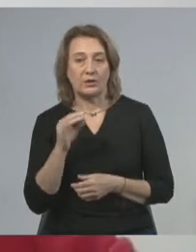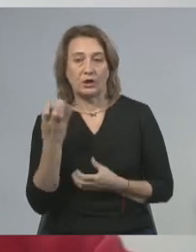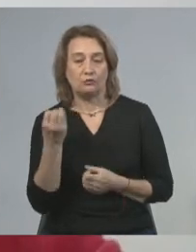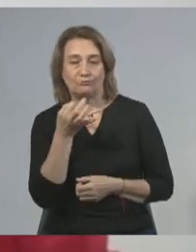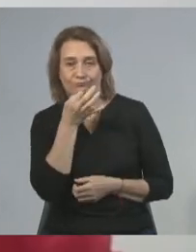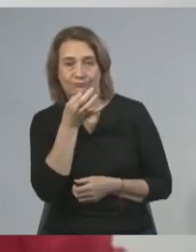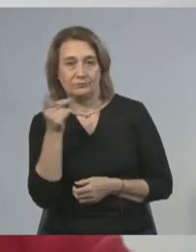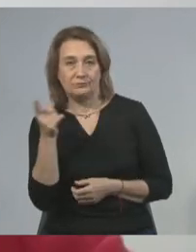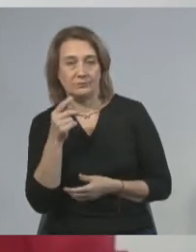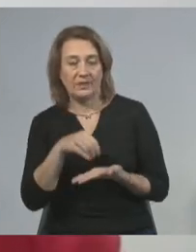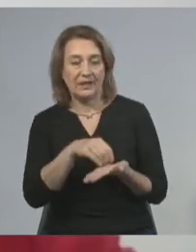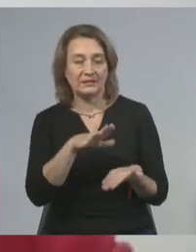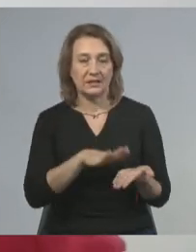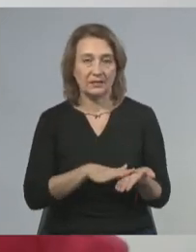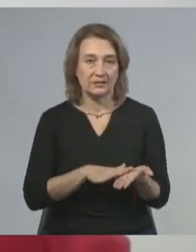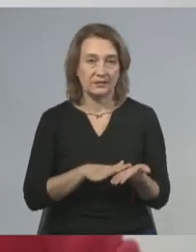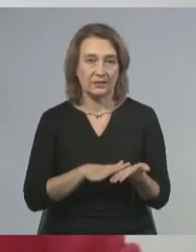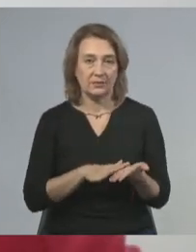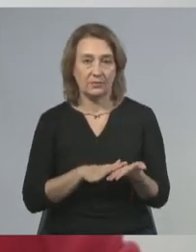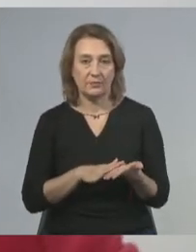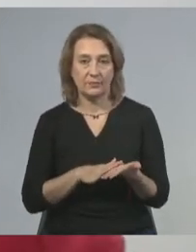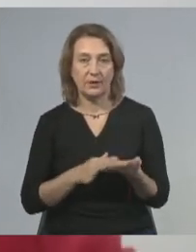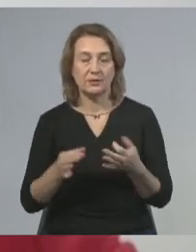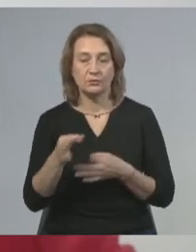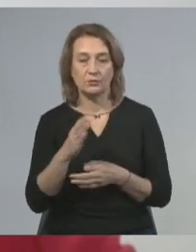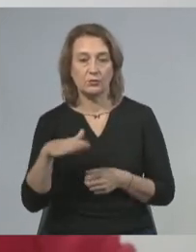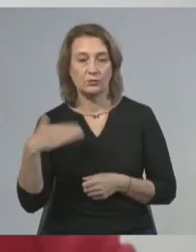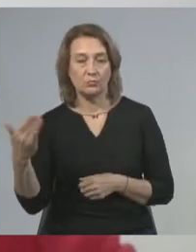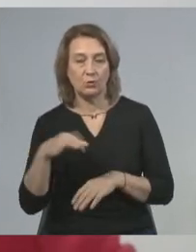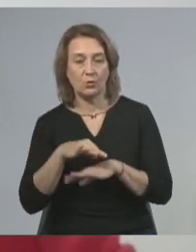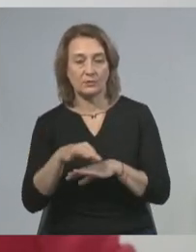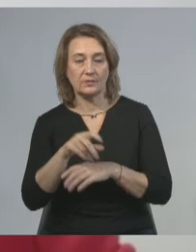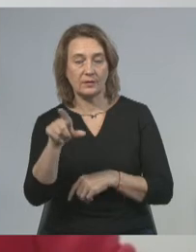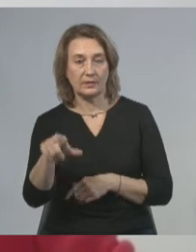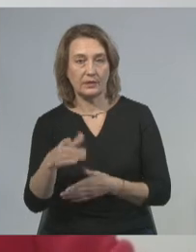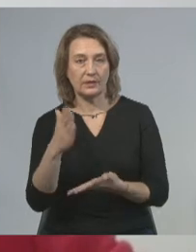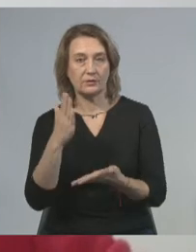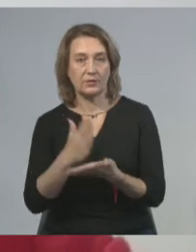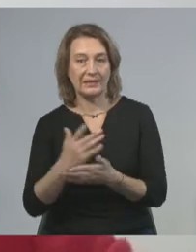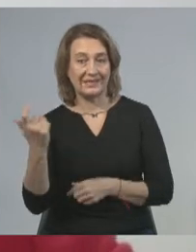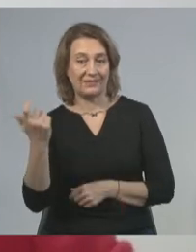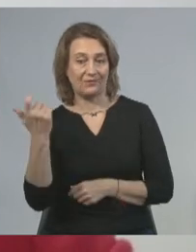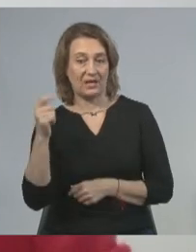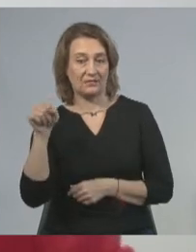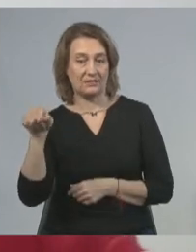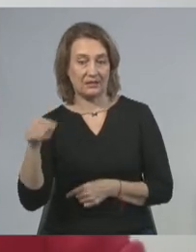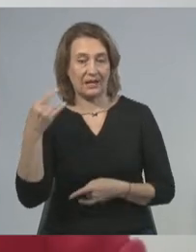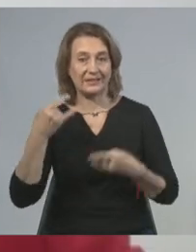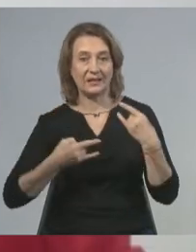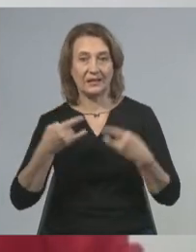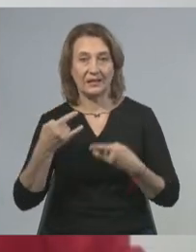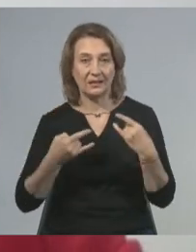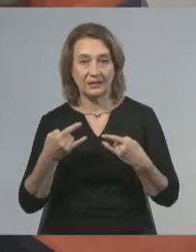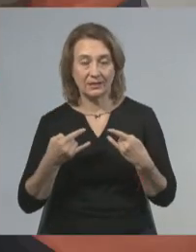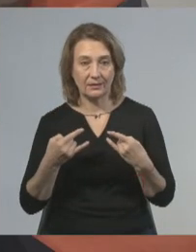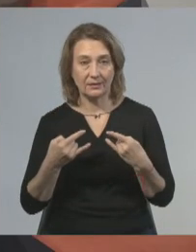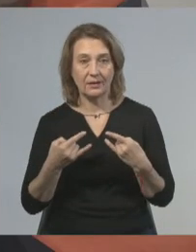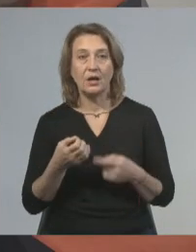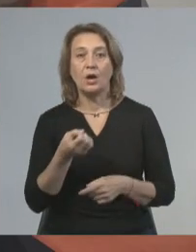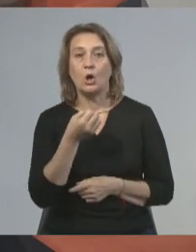election campaign although they haven't been uh registered yet there are also opinionated